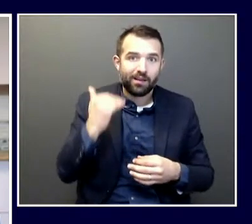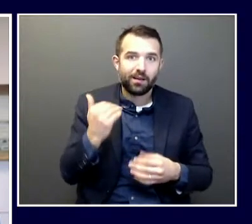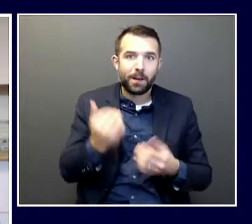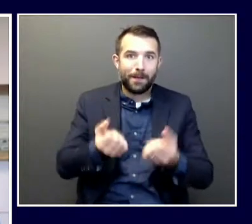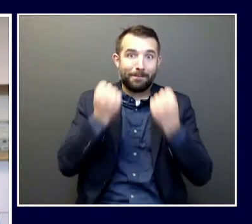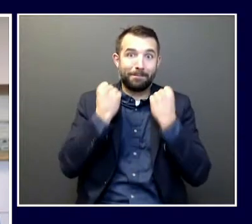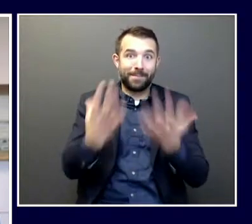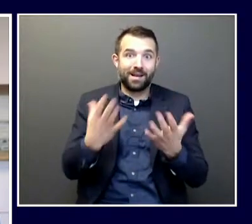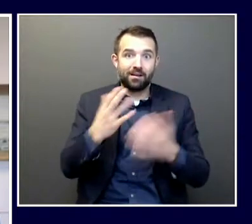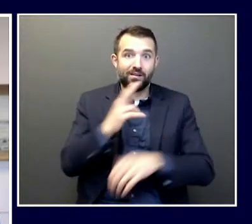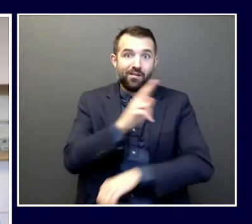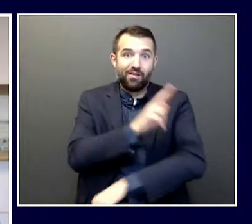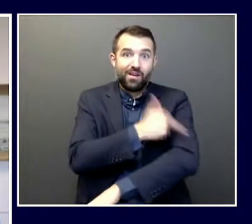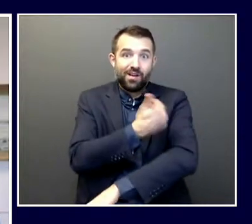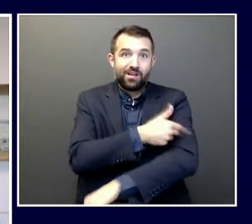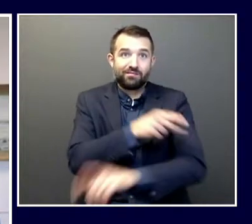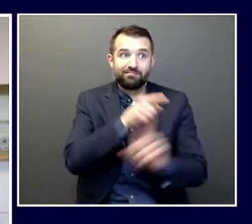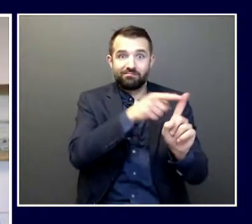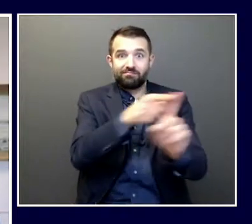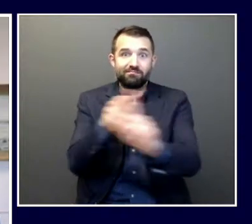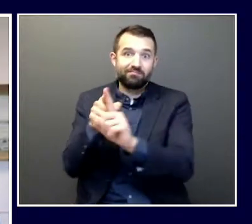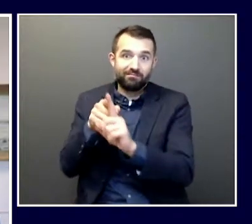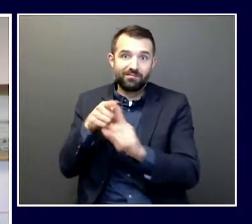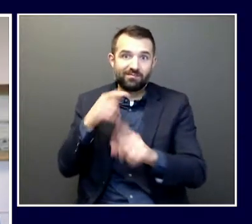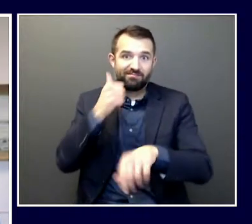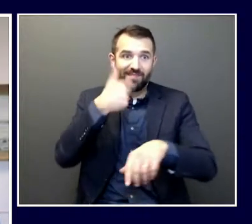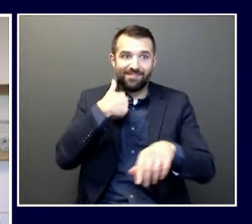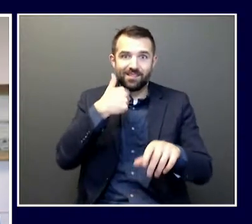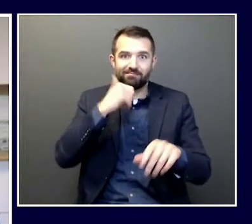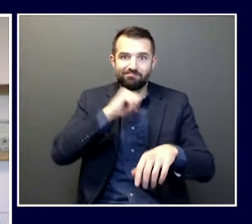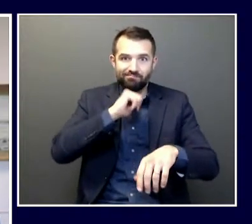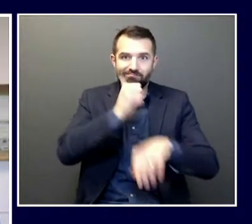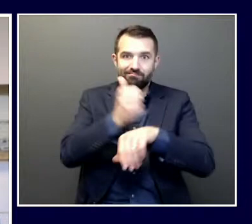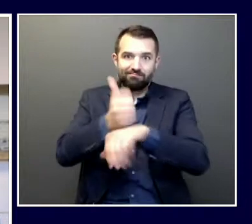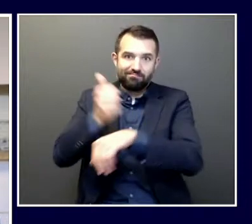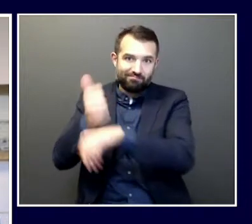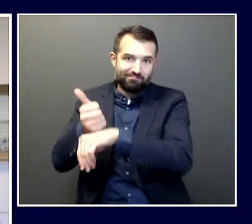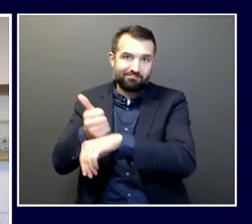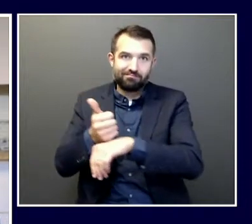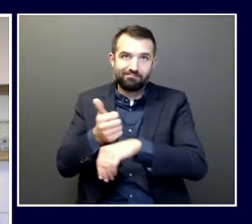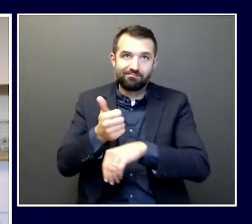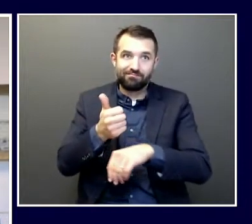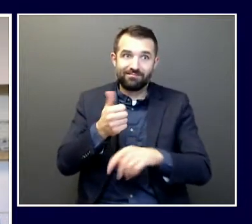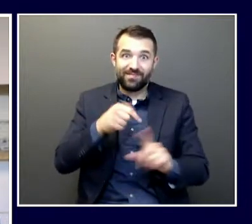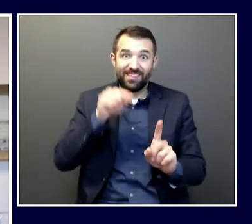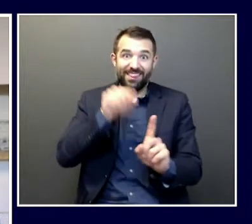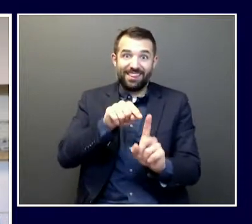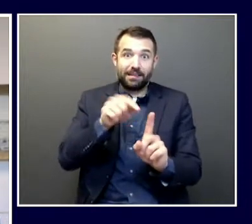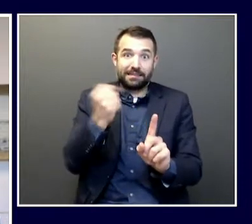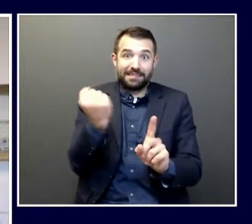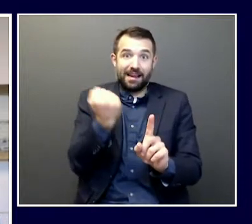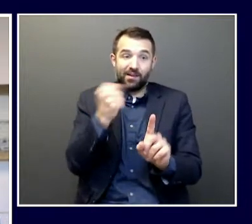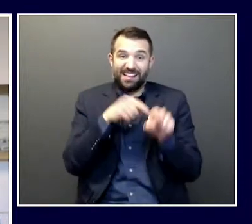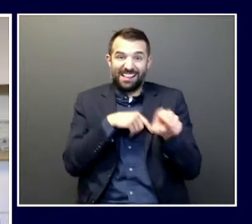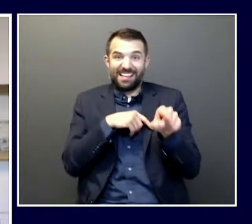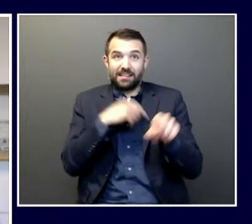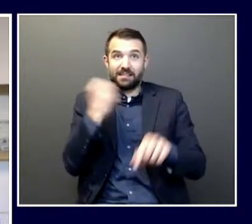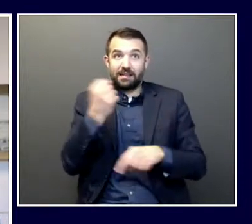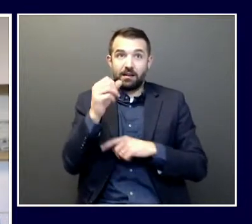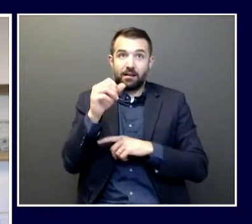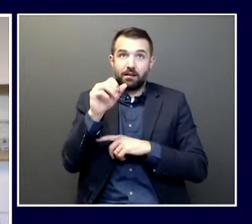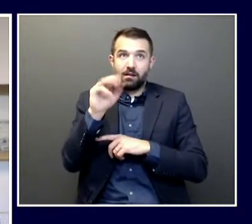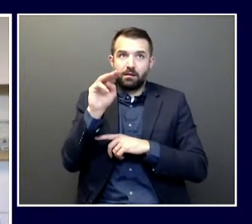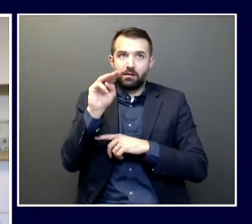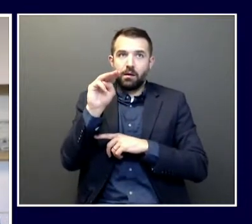large clinics. For example, Mercy Hospital this Saturday is doing a very large event.